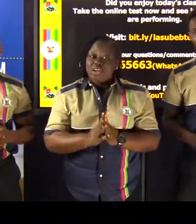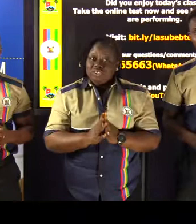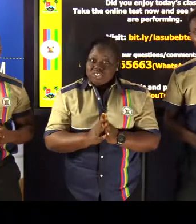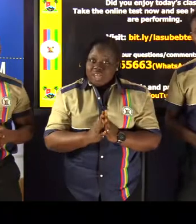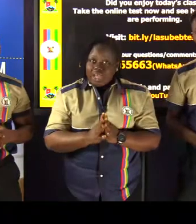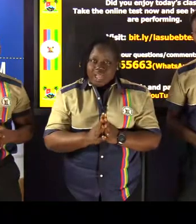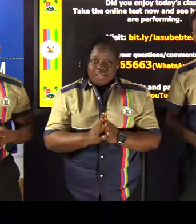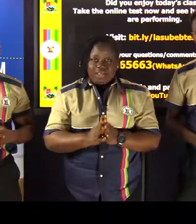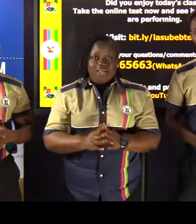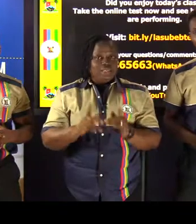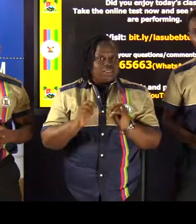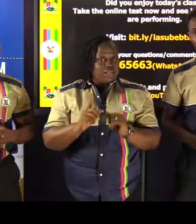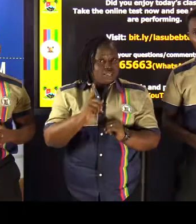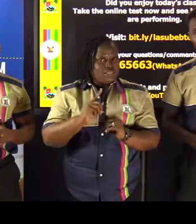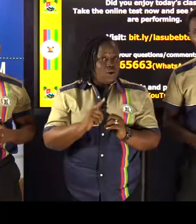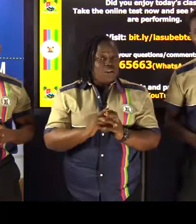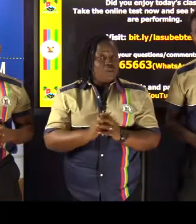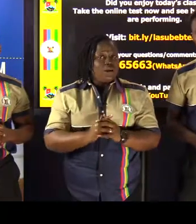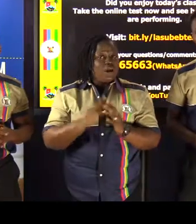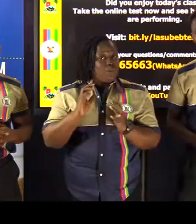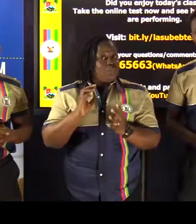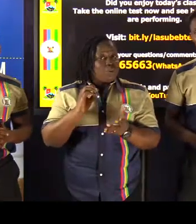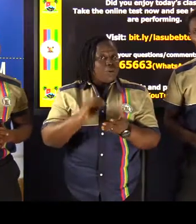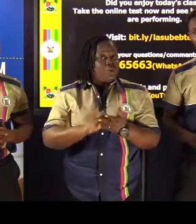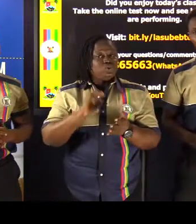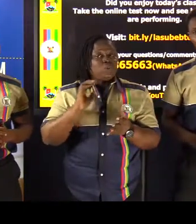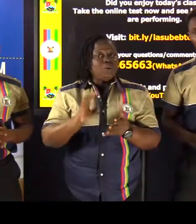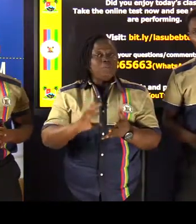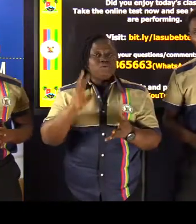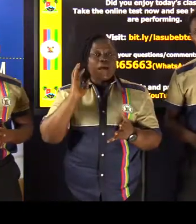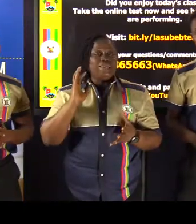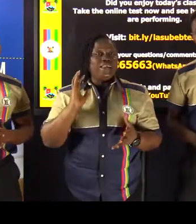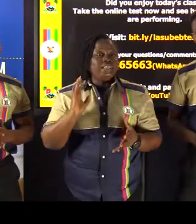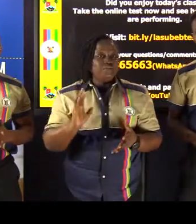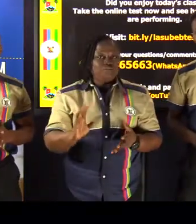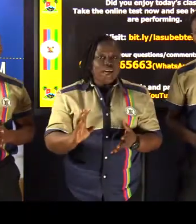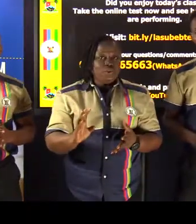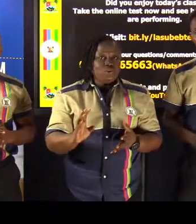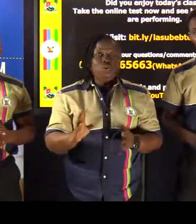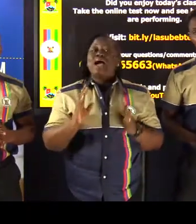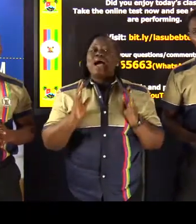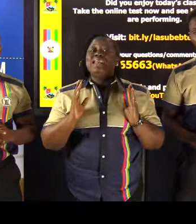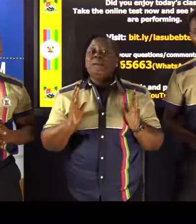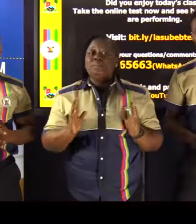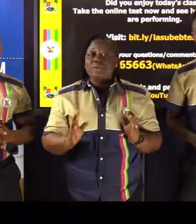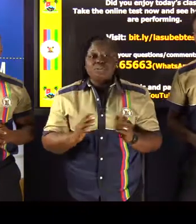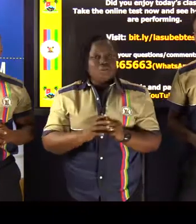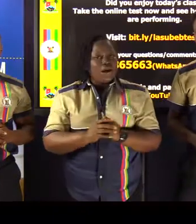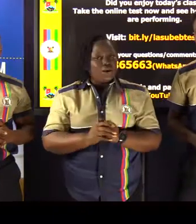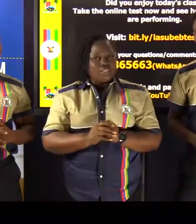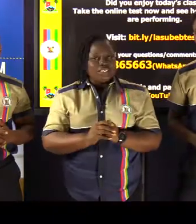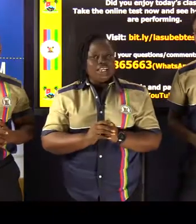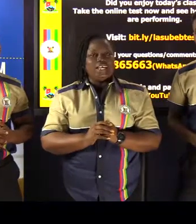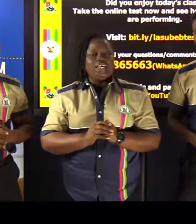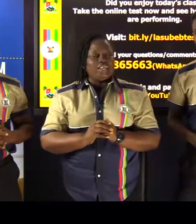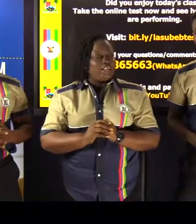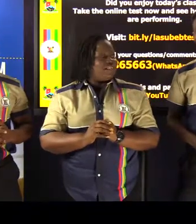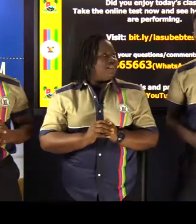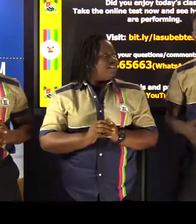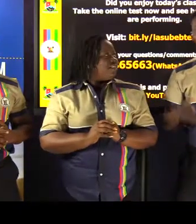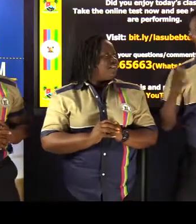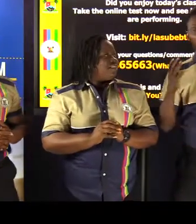your LGA. This is the only way by which we will be able to identify you and appraise you